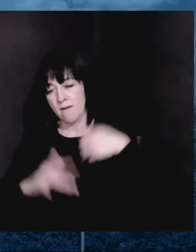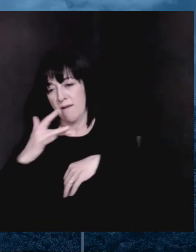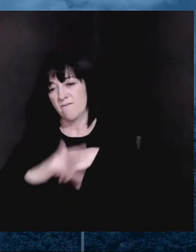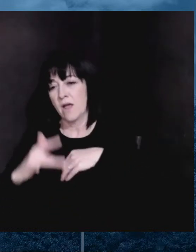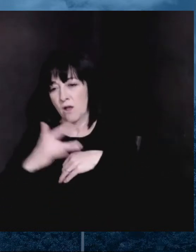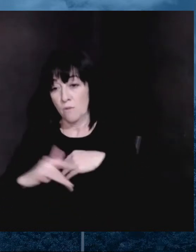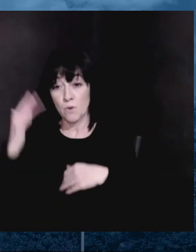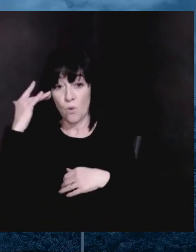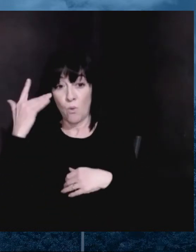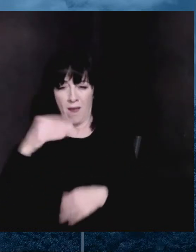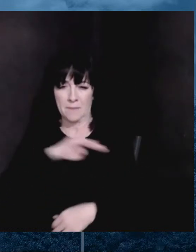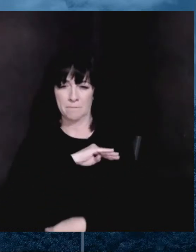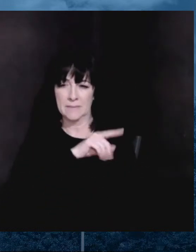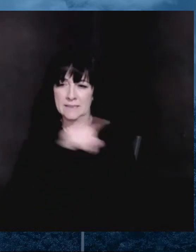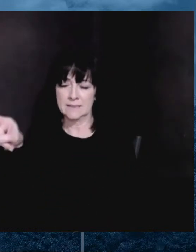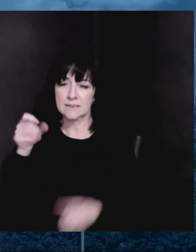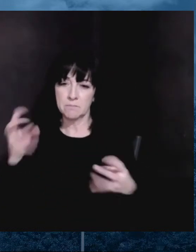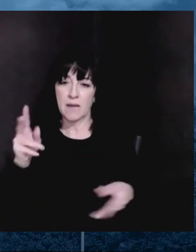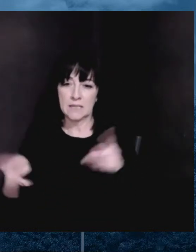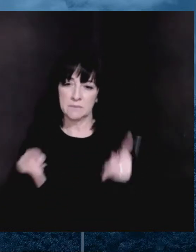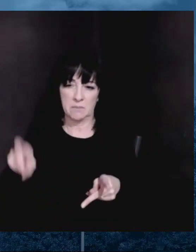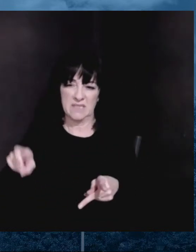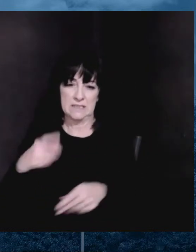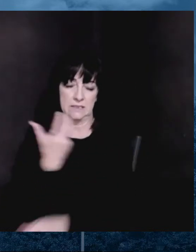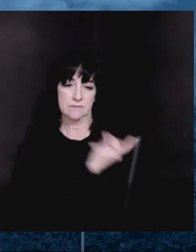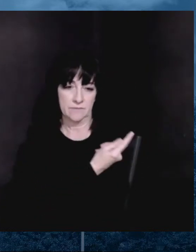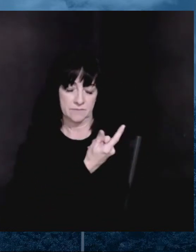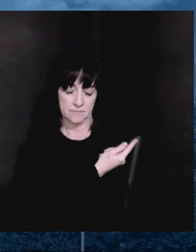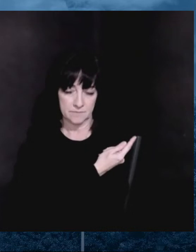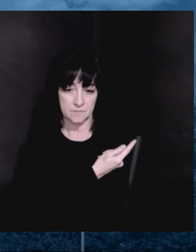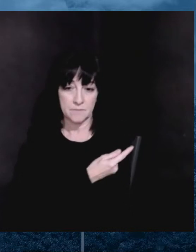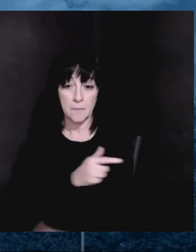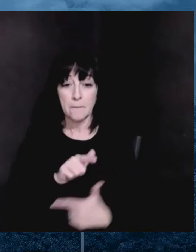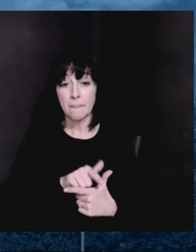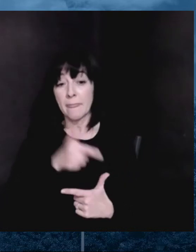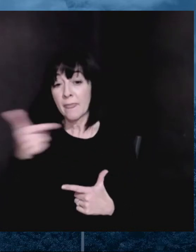All right, next we have Tim Mastro from Delaware State News.